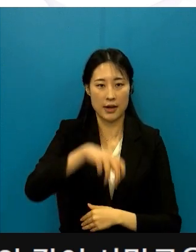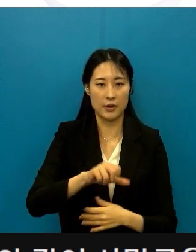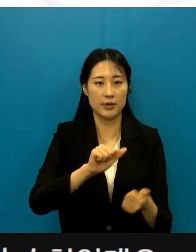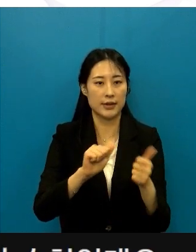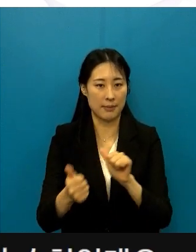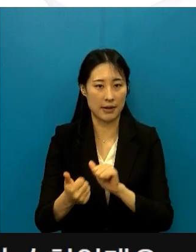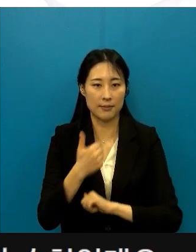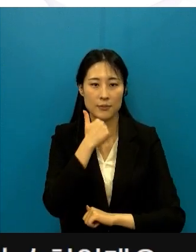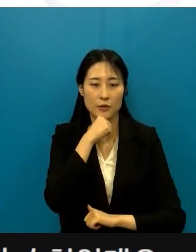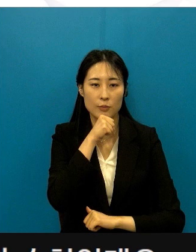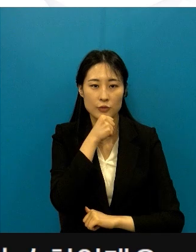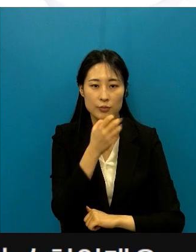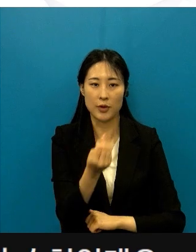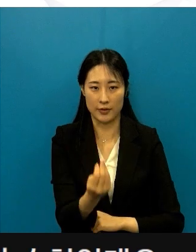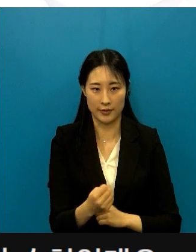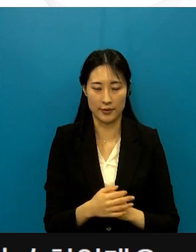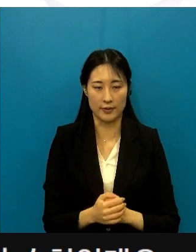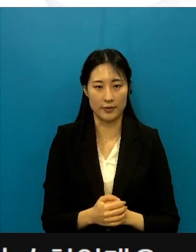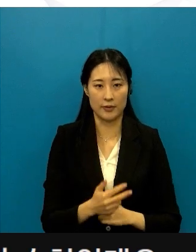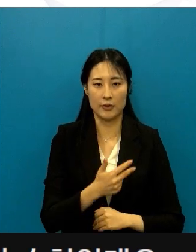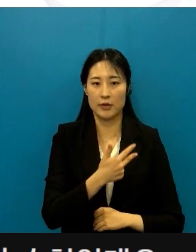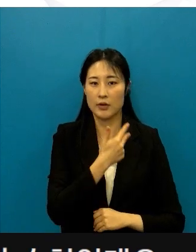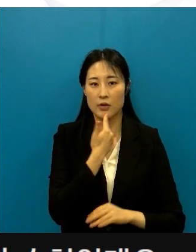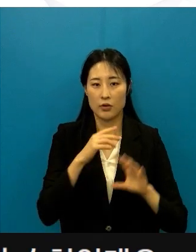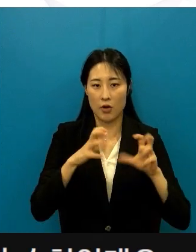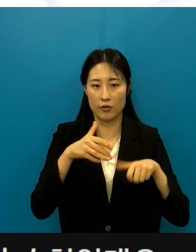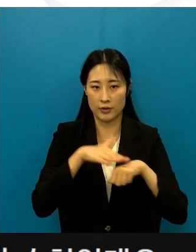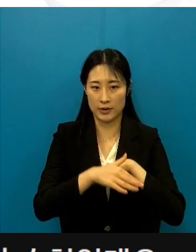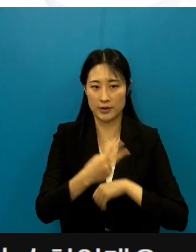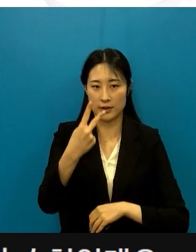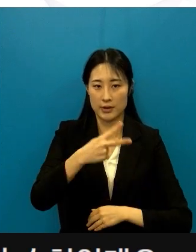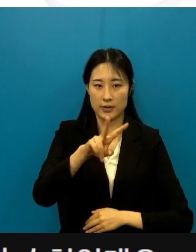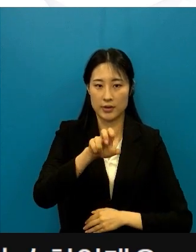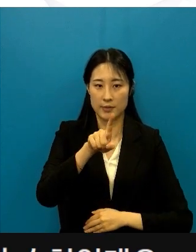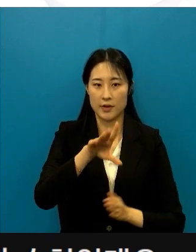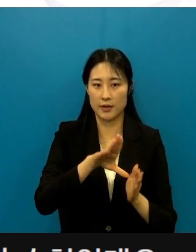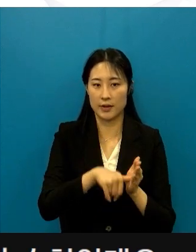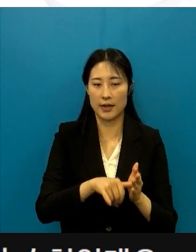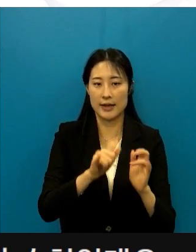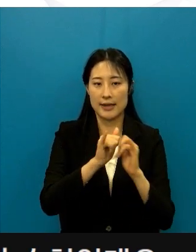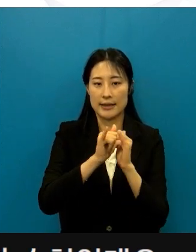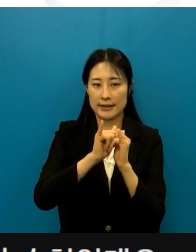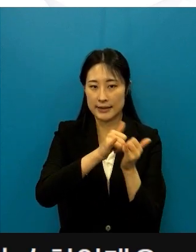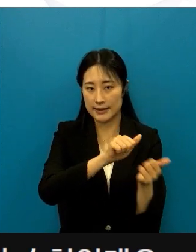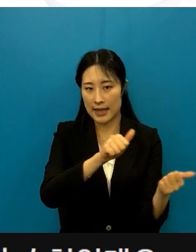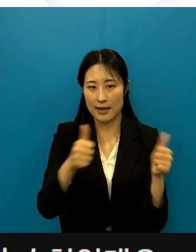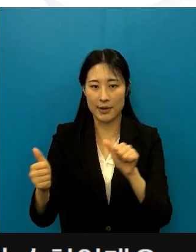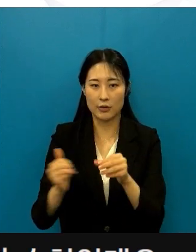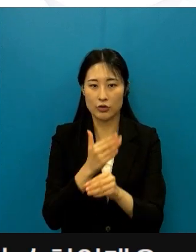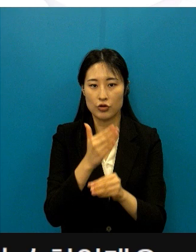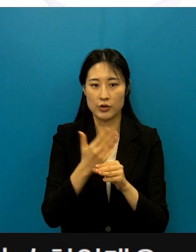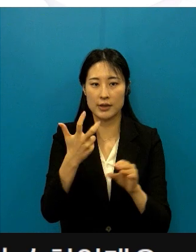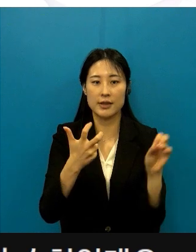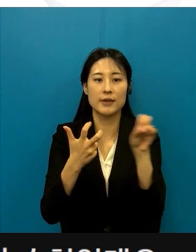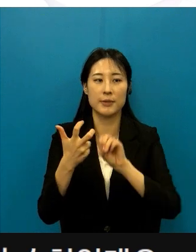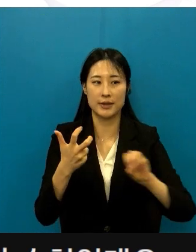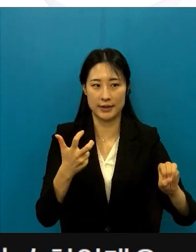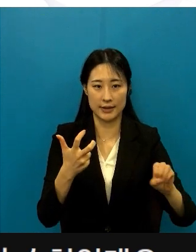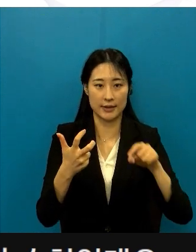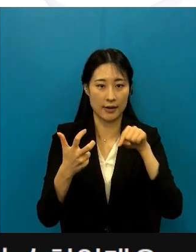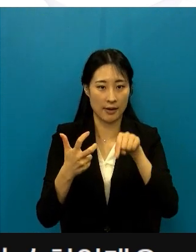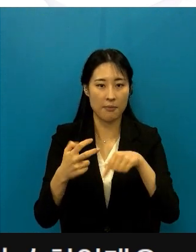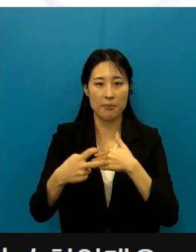all deaths of 2021 have occurred in a hospital setting. In Germany, in